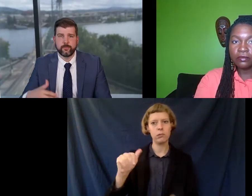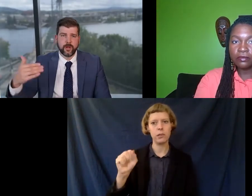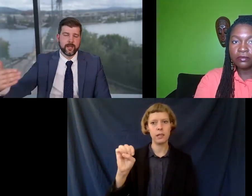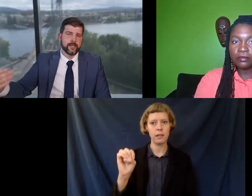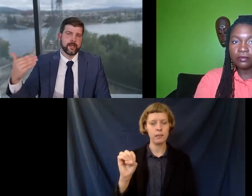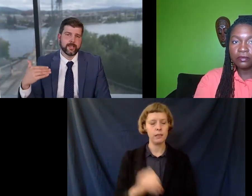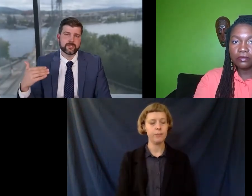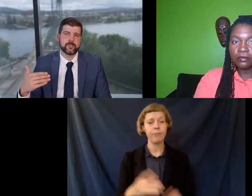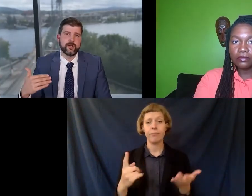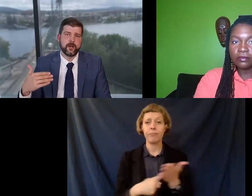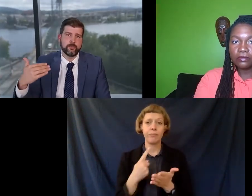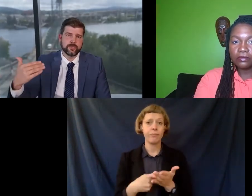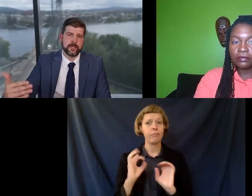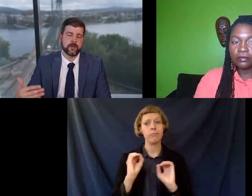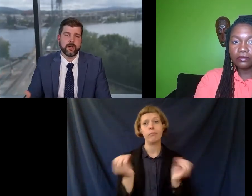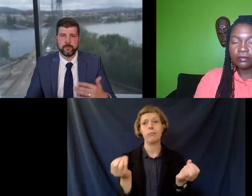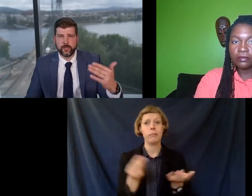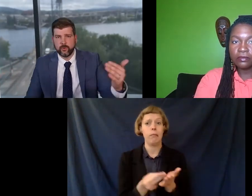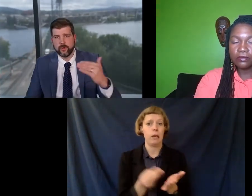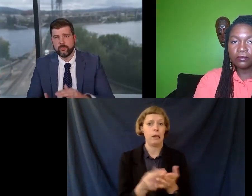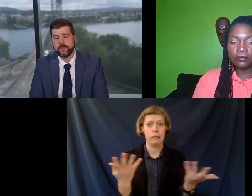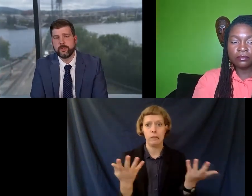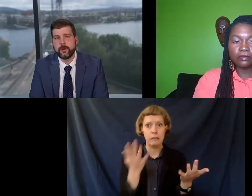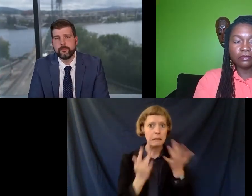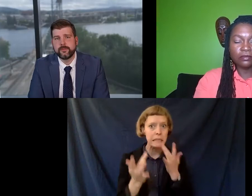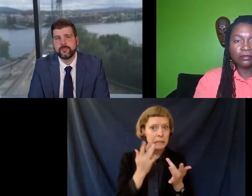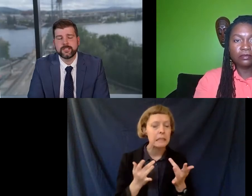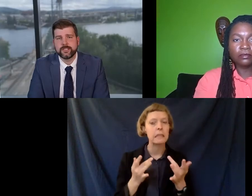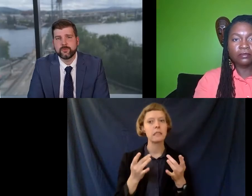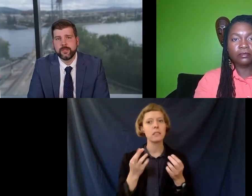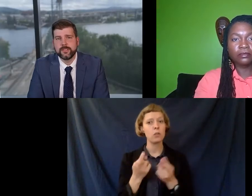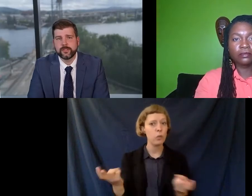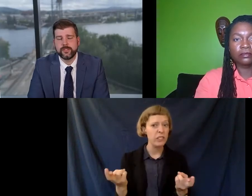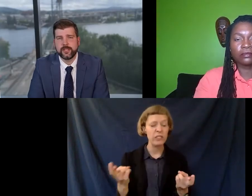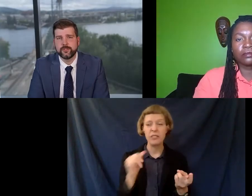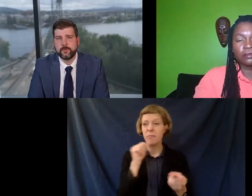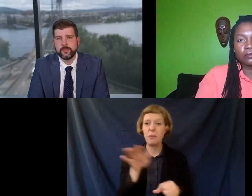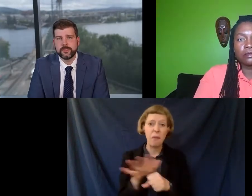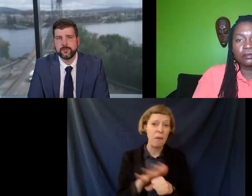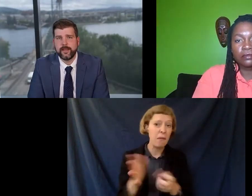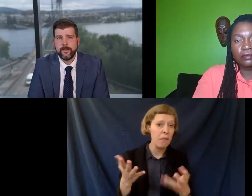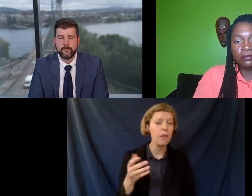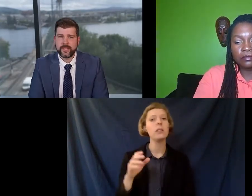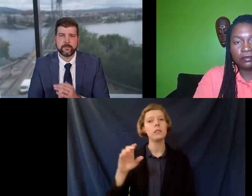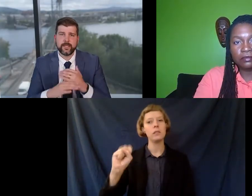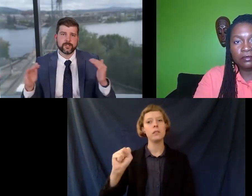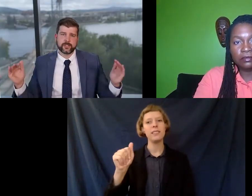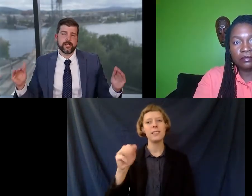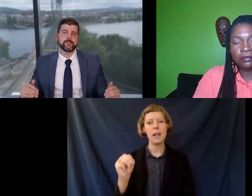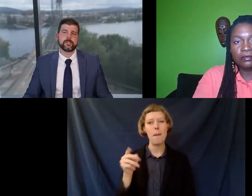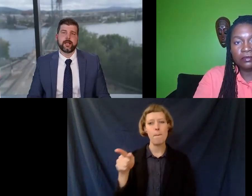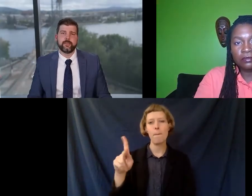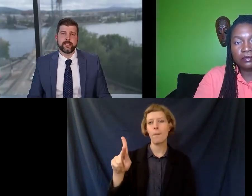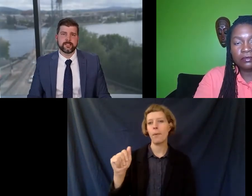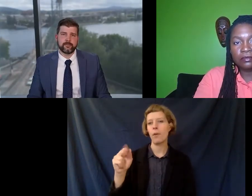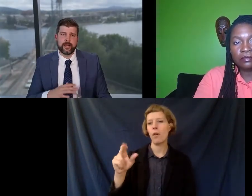either brought in external help with Sam Kaufman or with the Department of Justice when the Attorney General has been willing to do that. That's a major